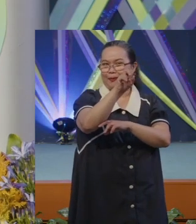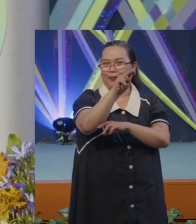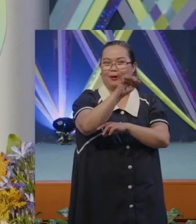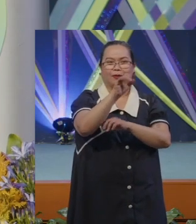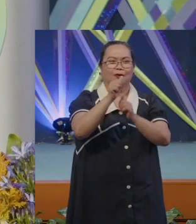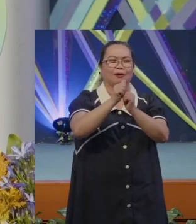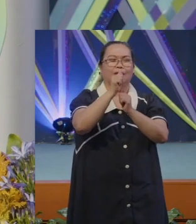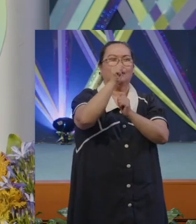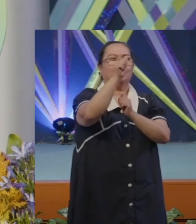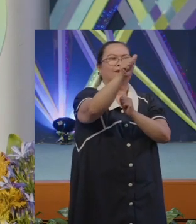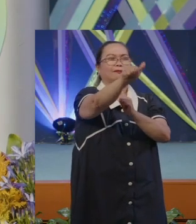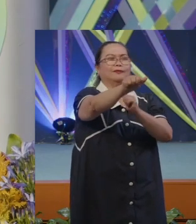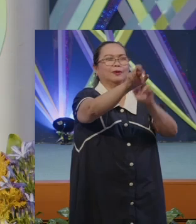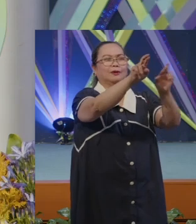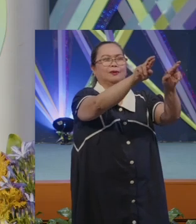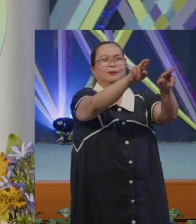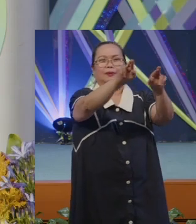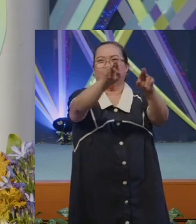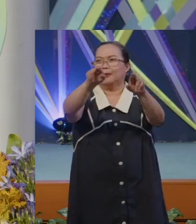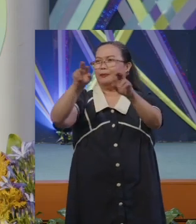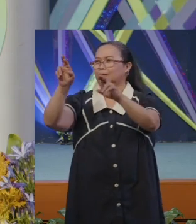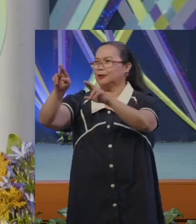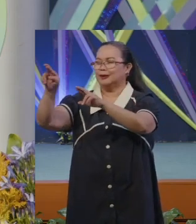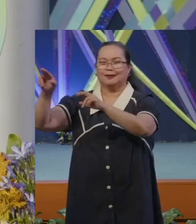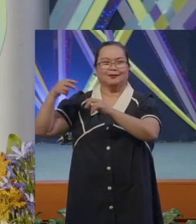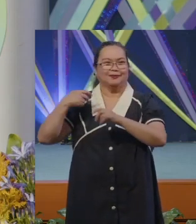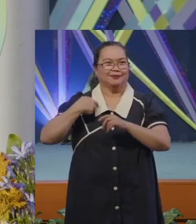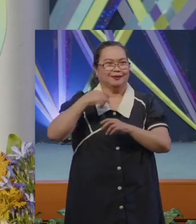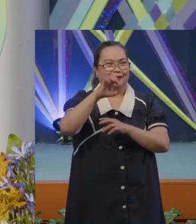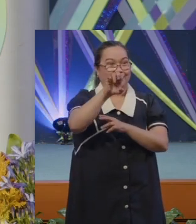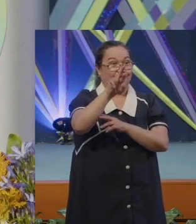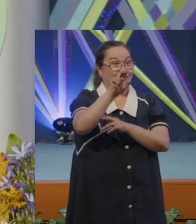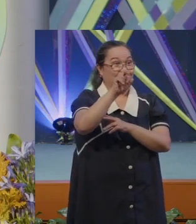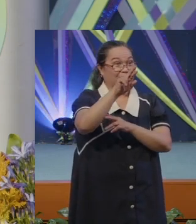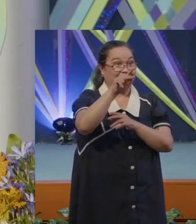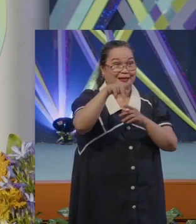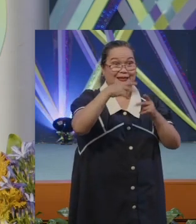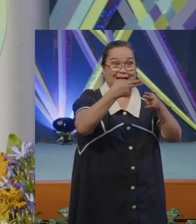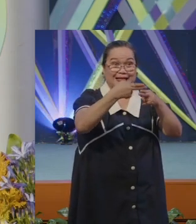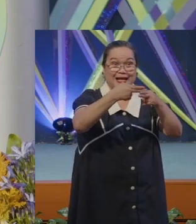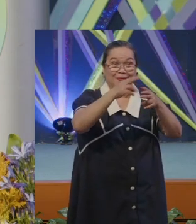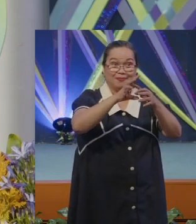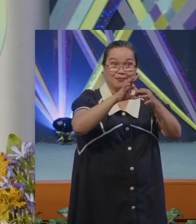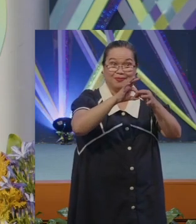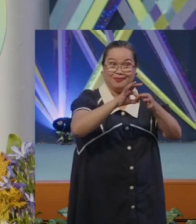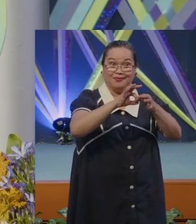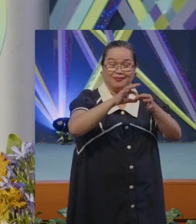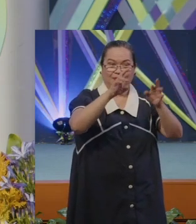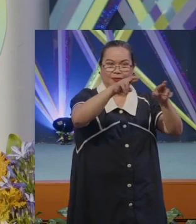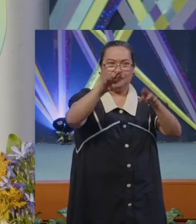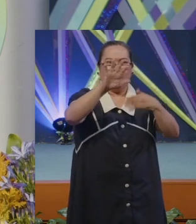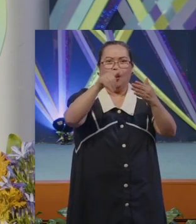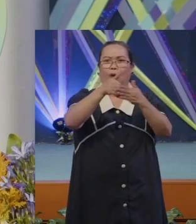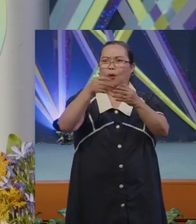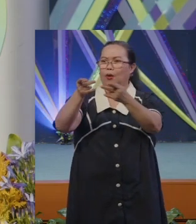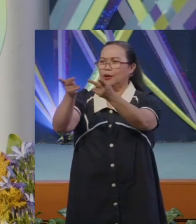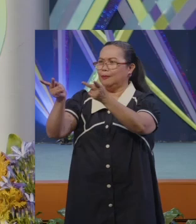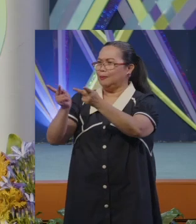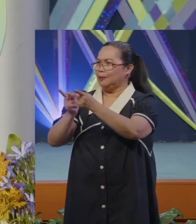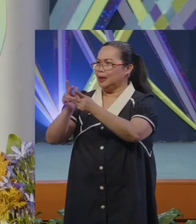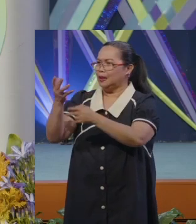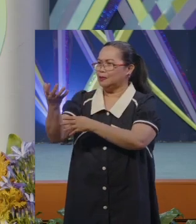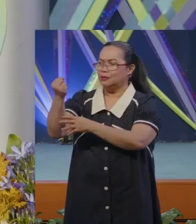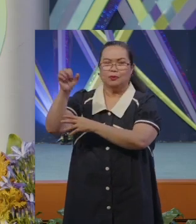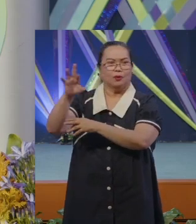as far as the great river, the river Euphrates, all the land of the Hittites, to the